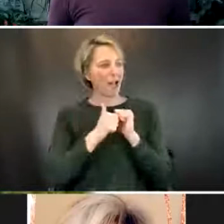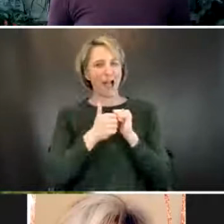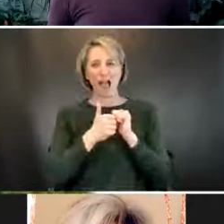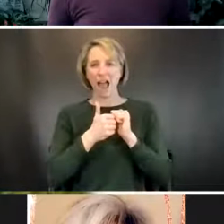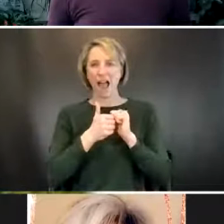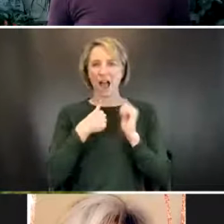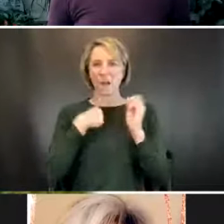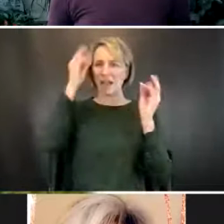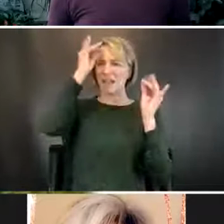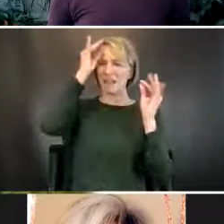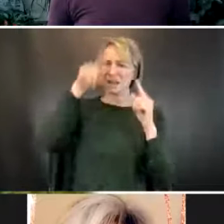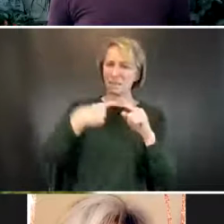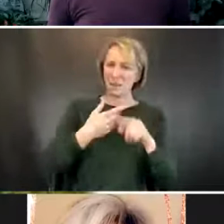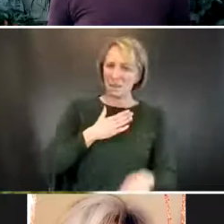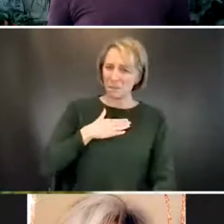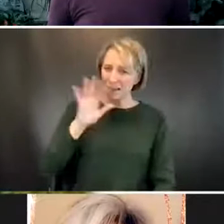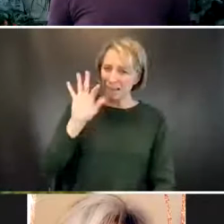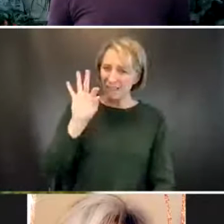of your feet.